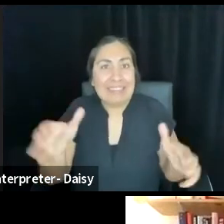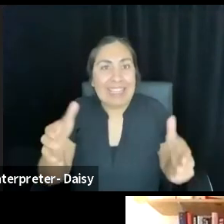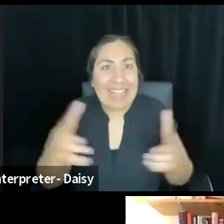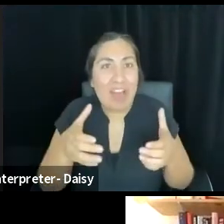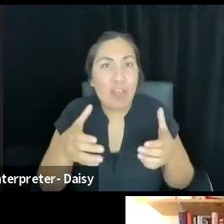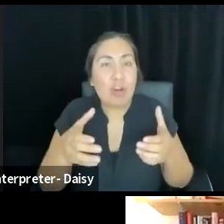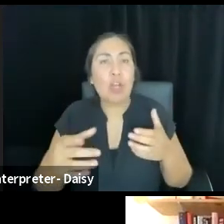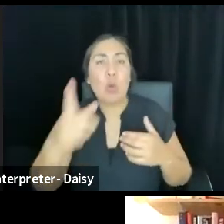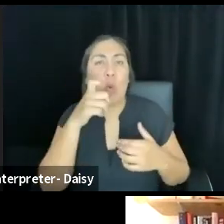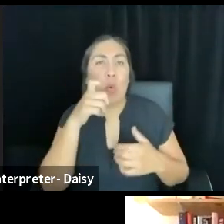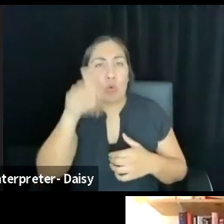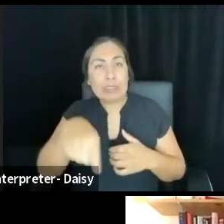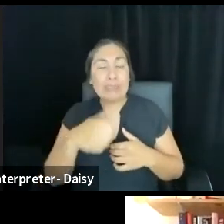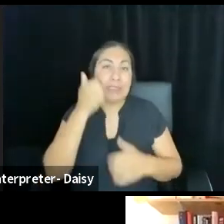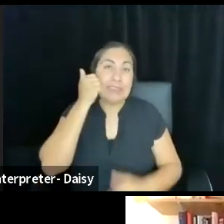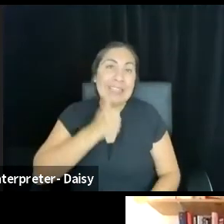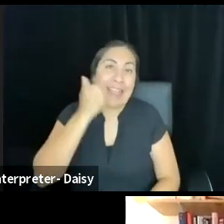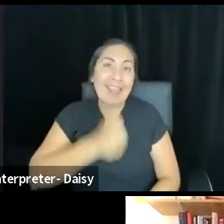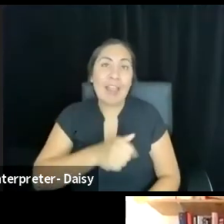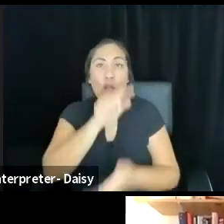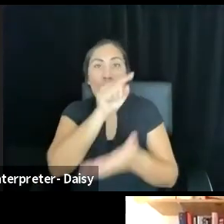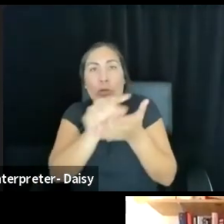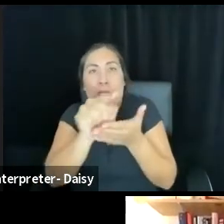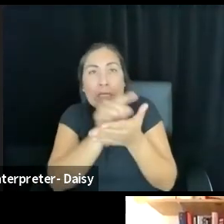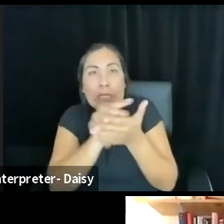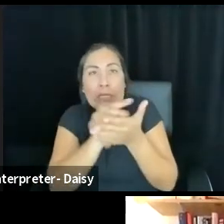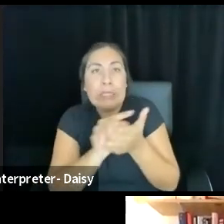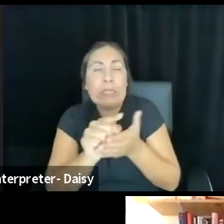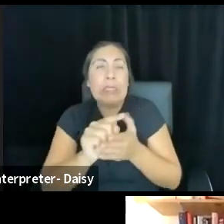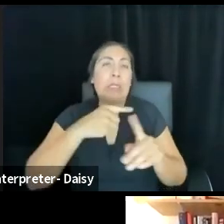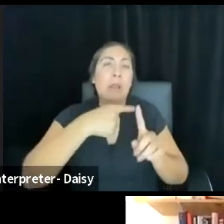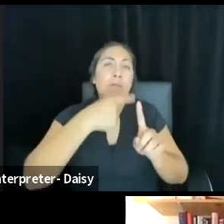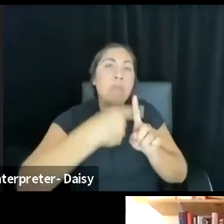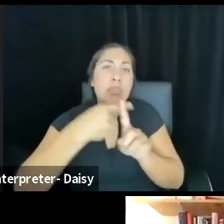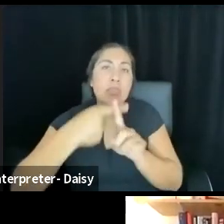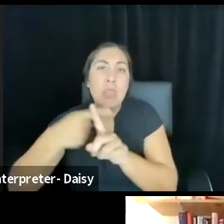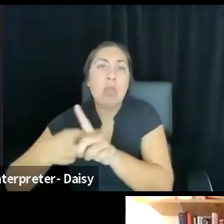daily, weekly, monthly, artistic